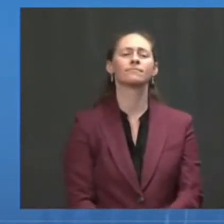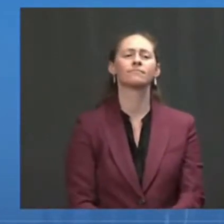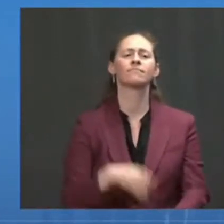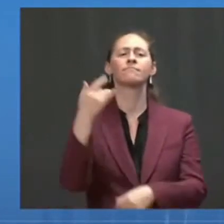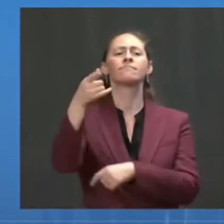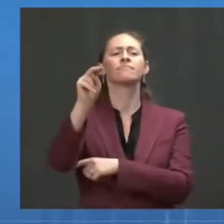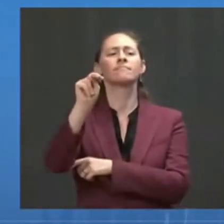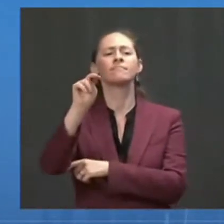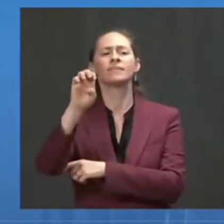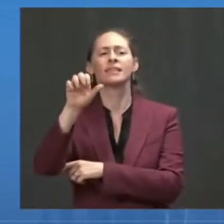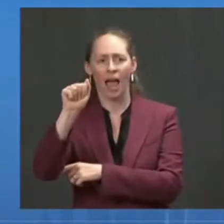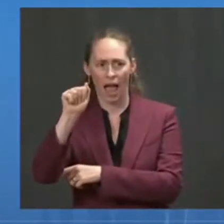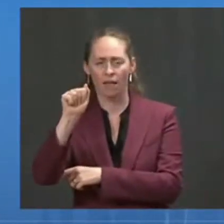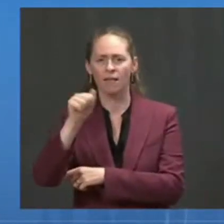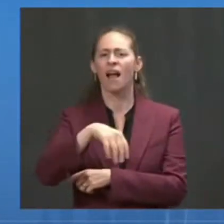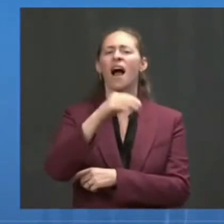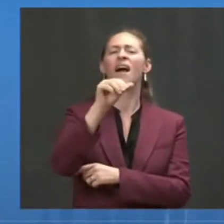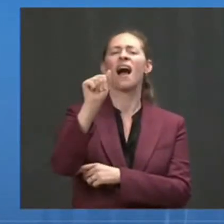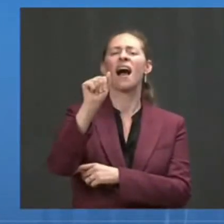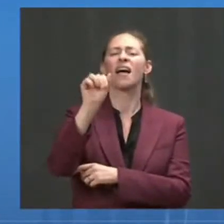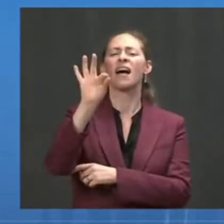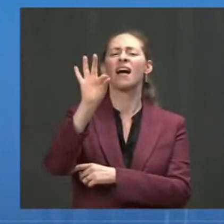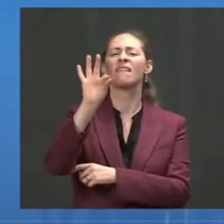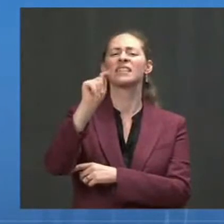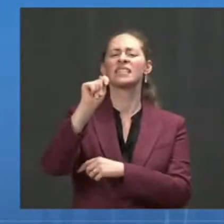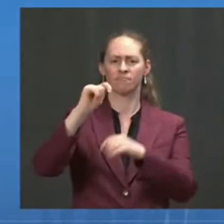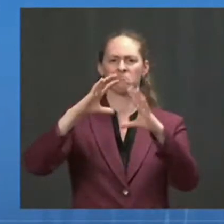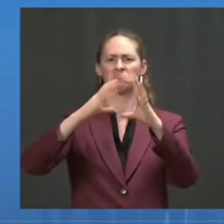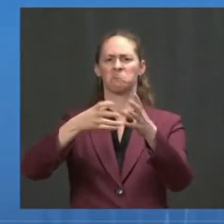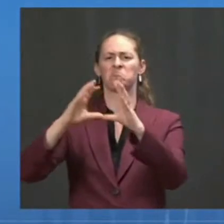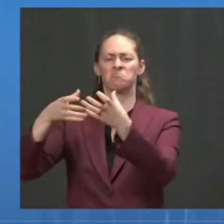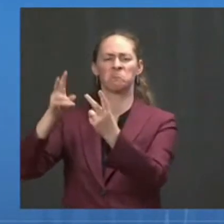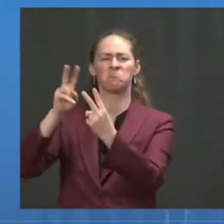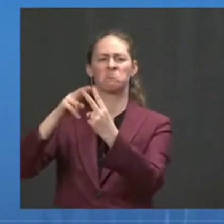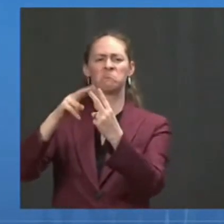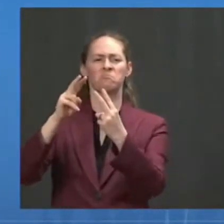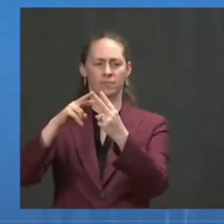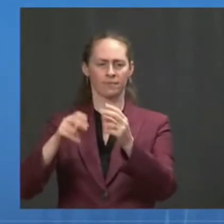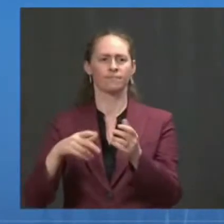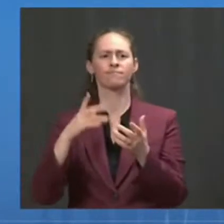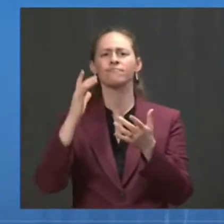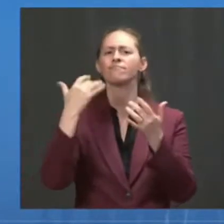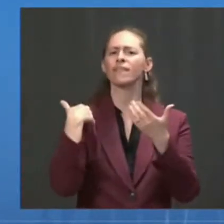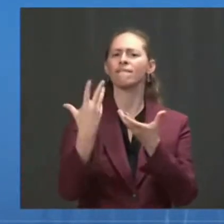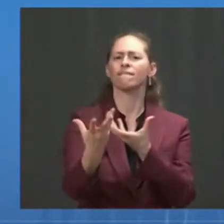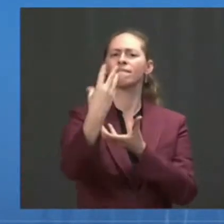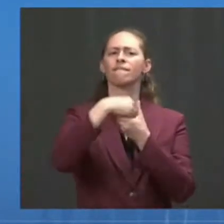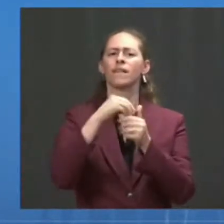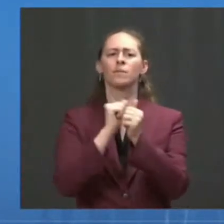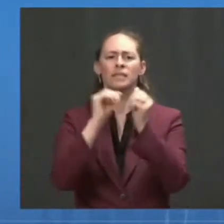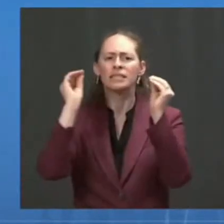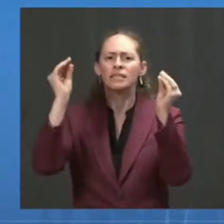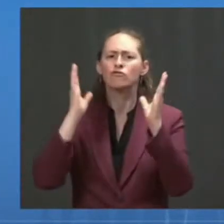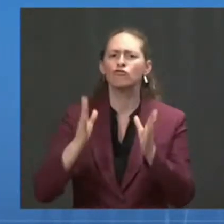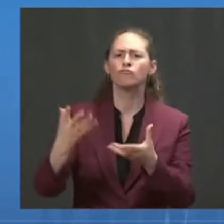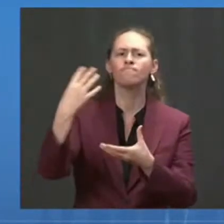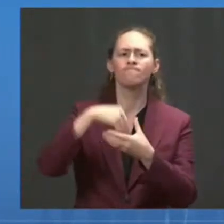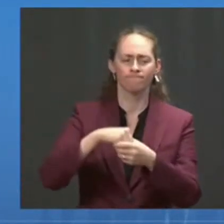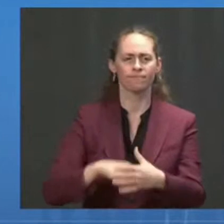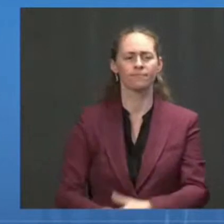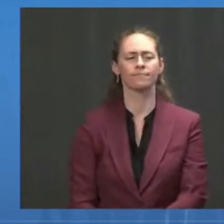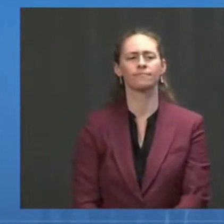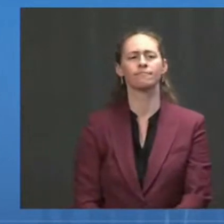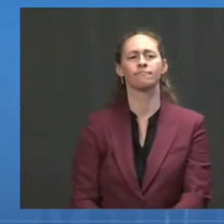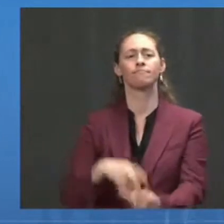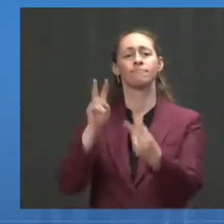in the country, representing 5 million educators, child care workers, and school staff, both came out in favor of school